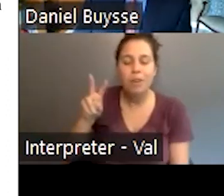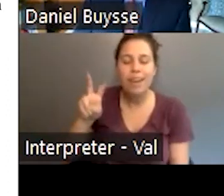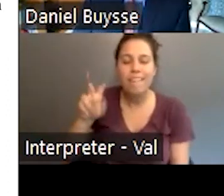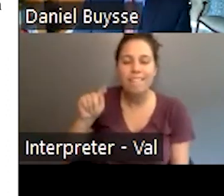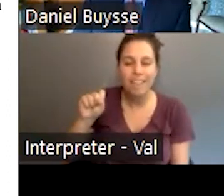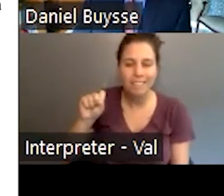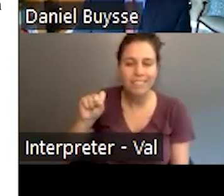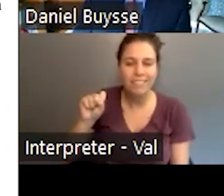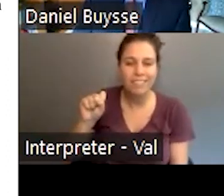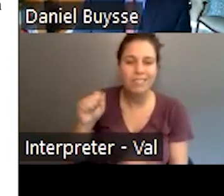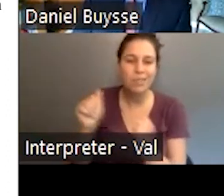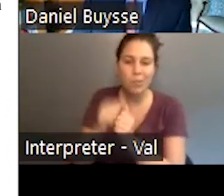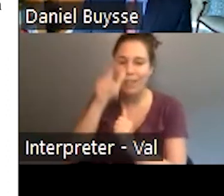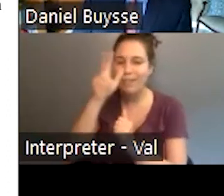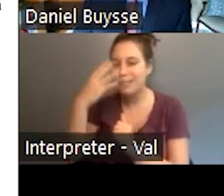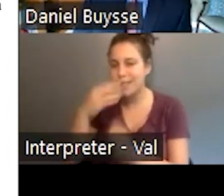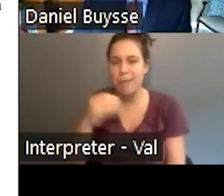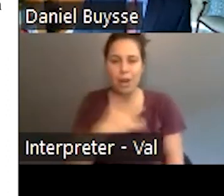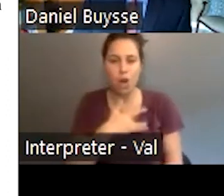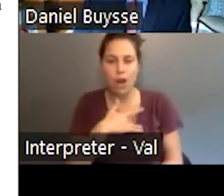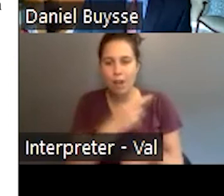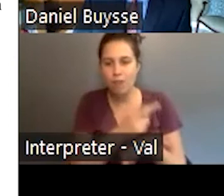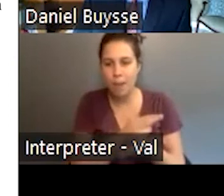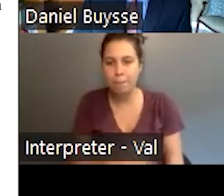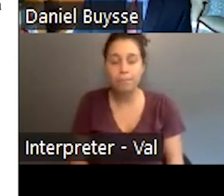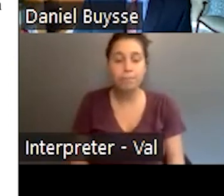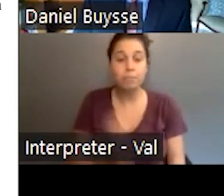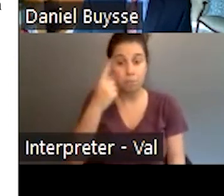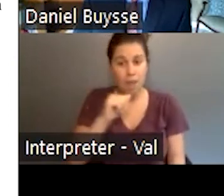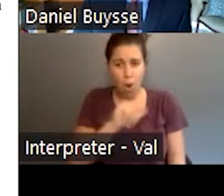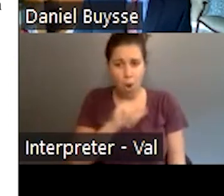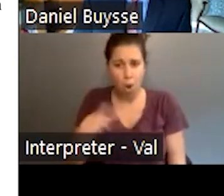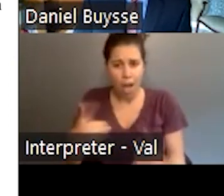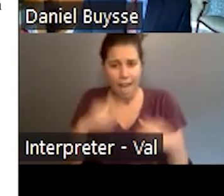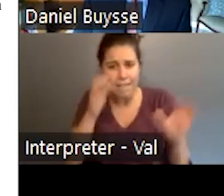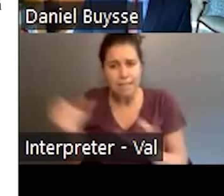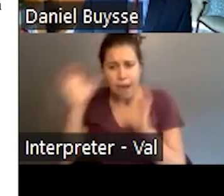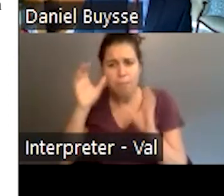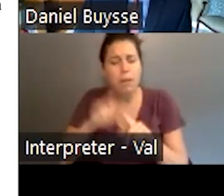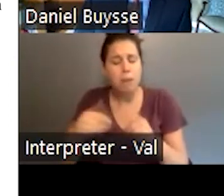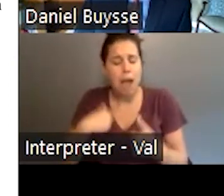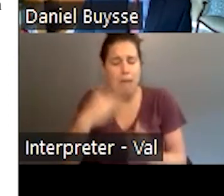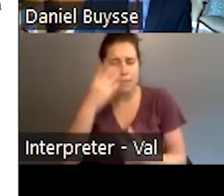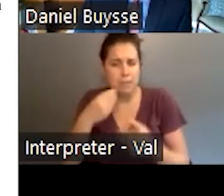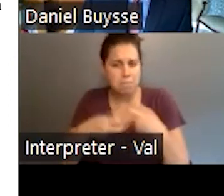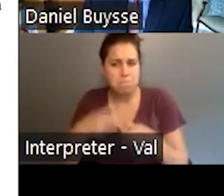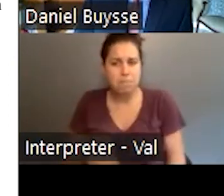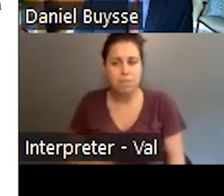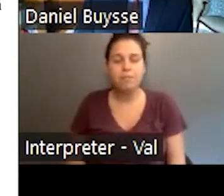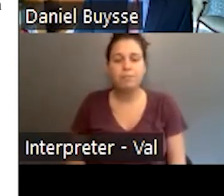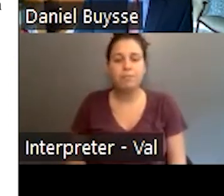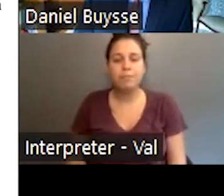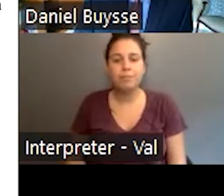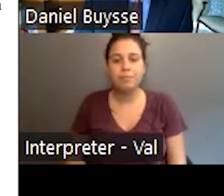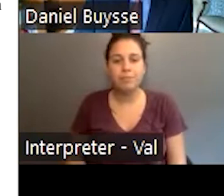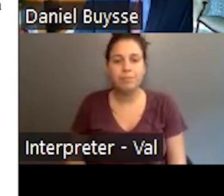in cardiac rehabilitation. Again, not all of whom will have insomnia, but many of whom have sleep complaints.